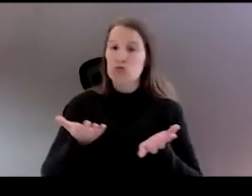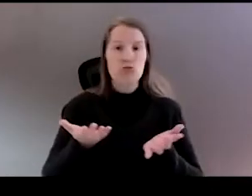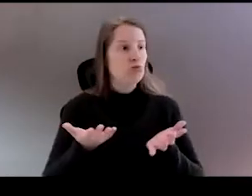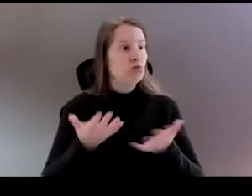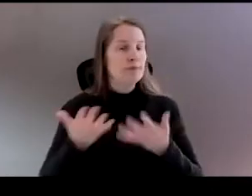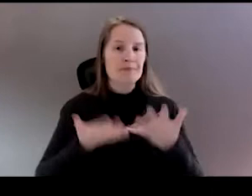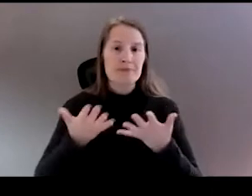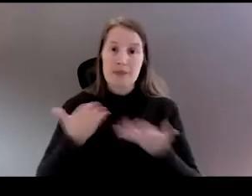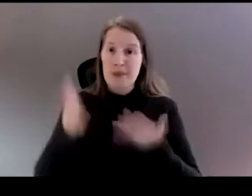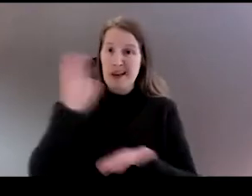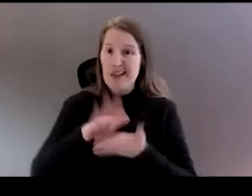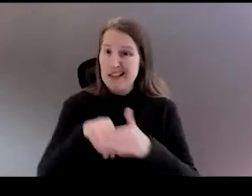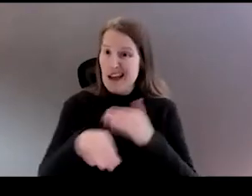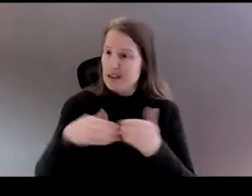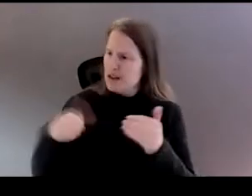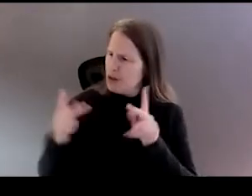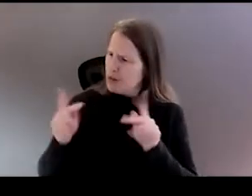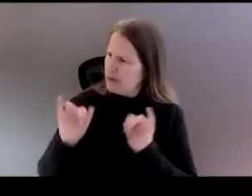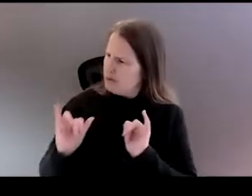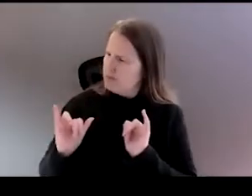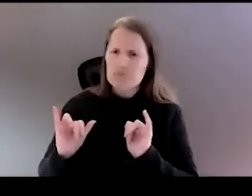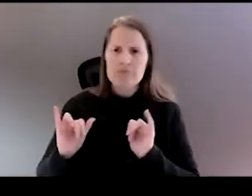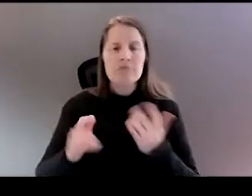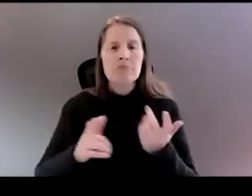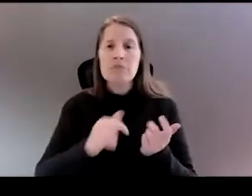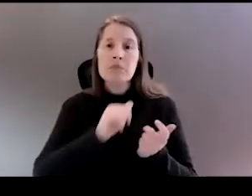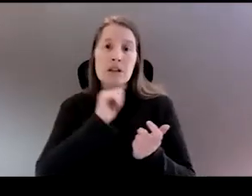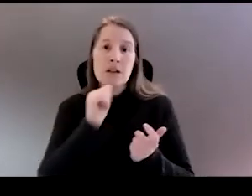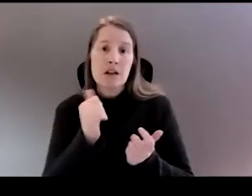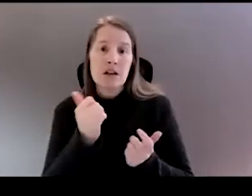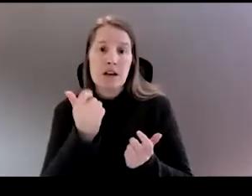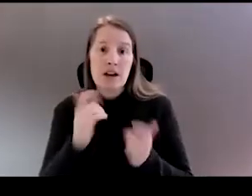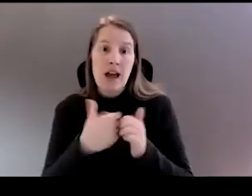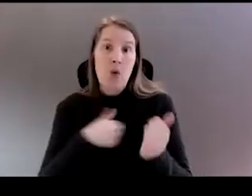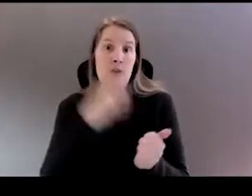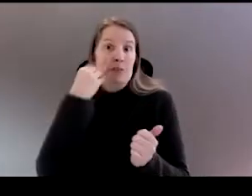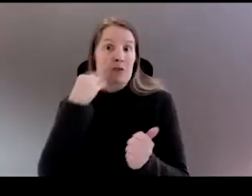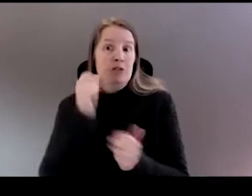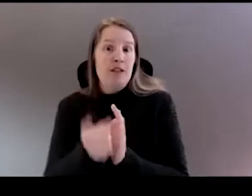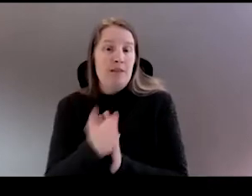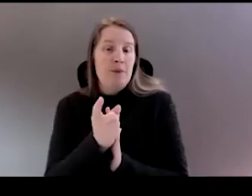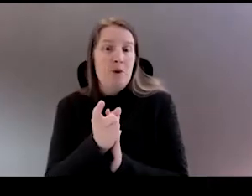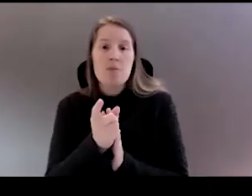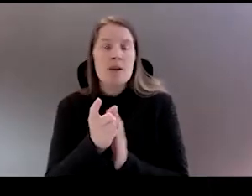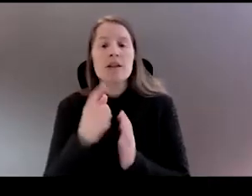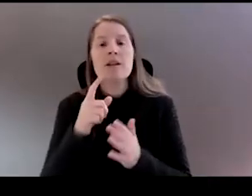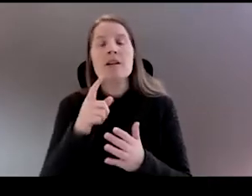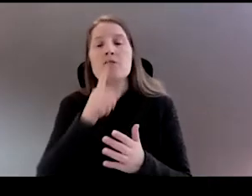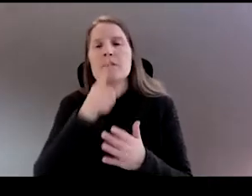others, not necessarily because of what we're experiencing at that moment, but because of what we're experiencing, because of what has